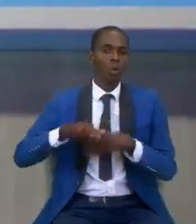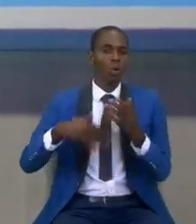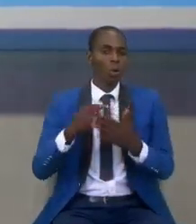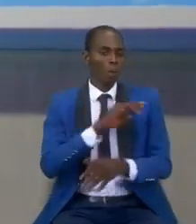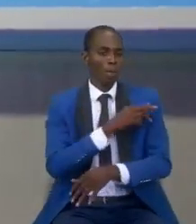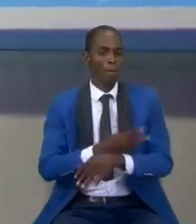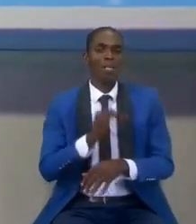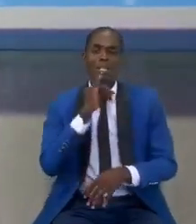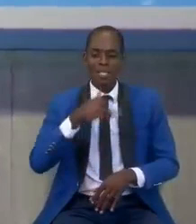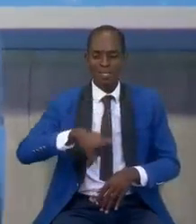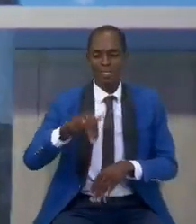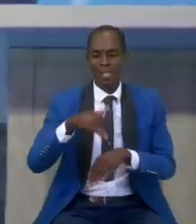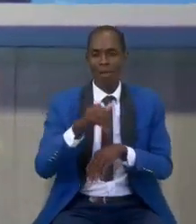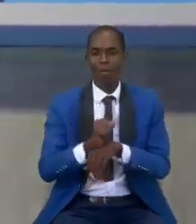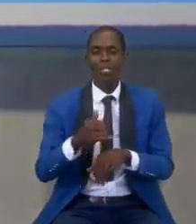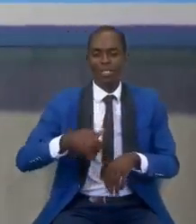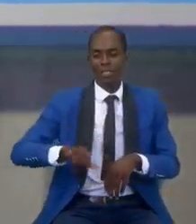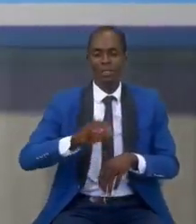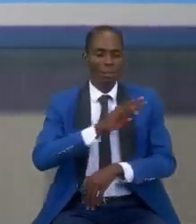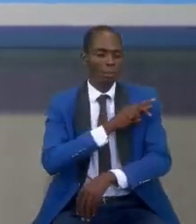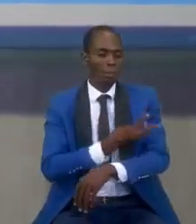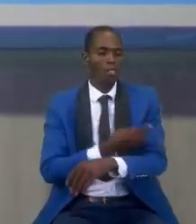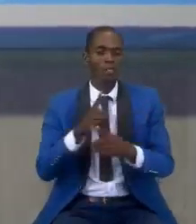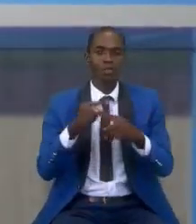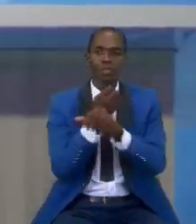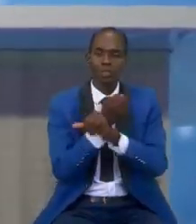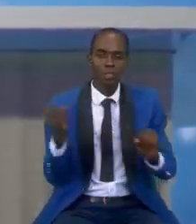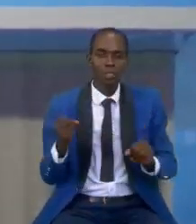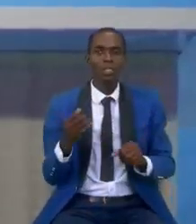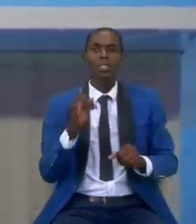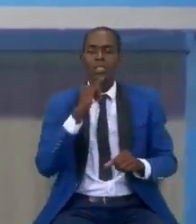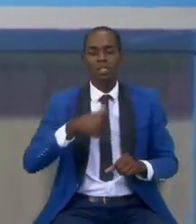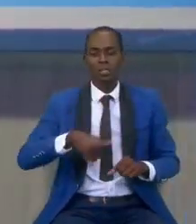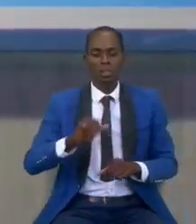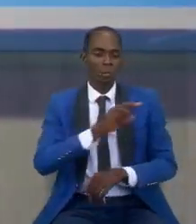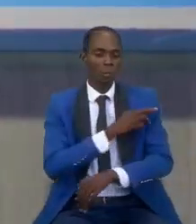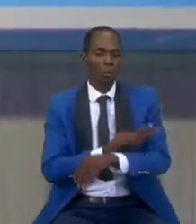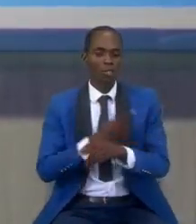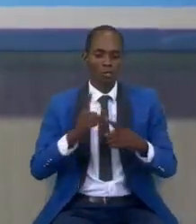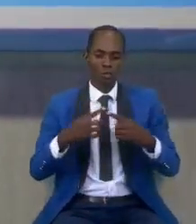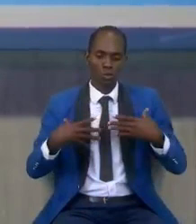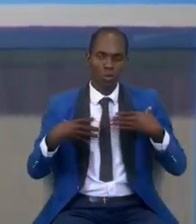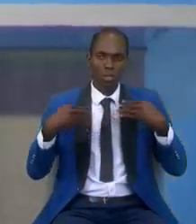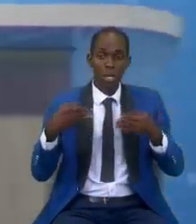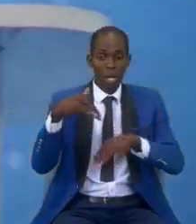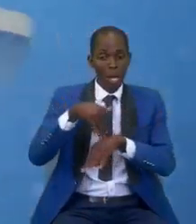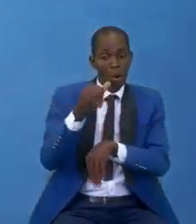heal, is mighty to heal. At work to deliver, he is mighty to